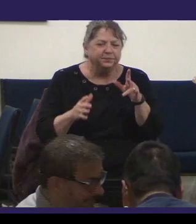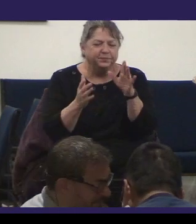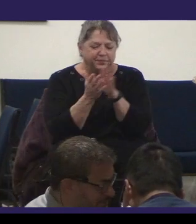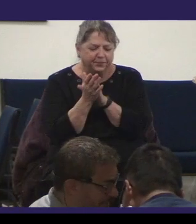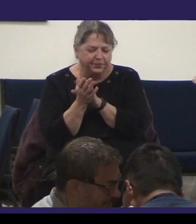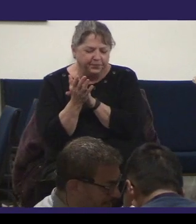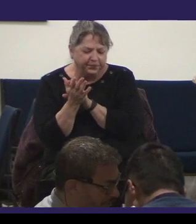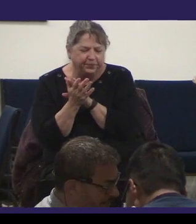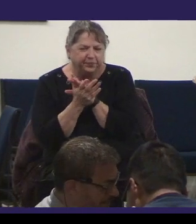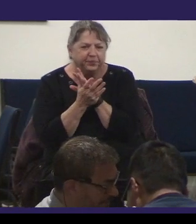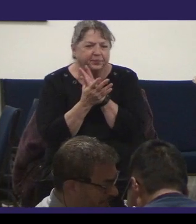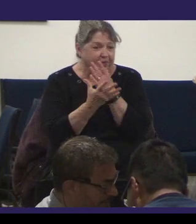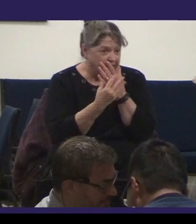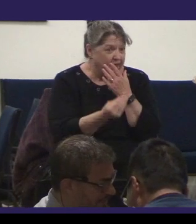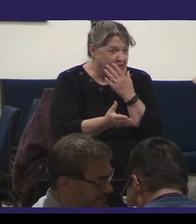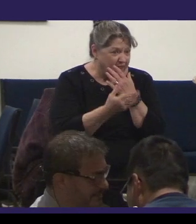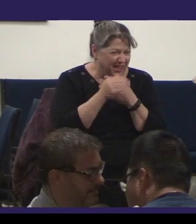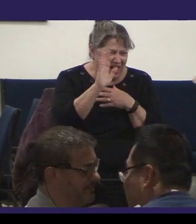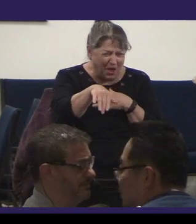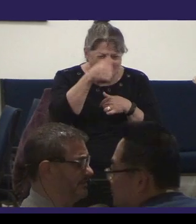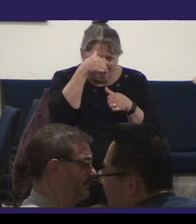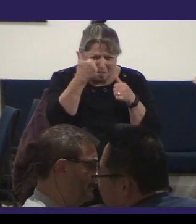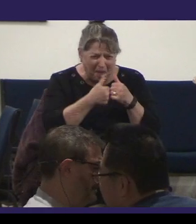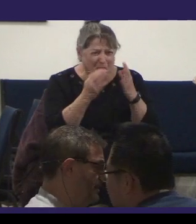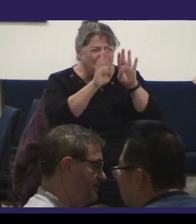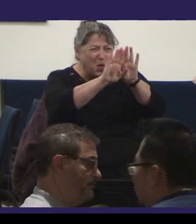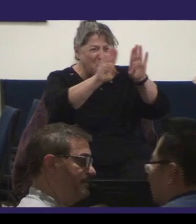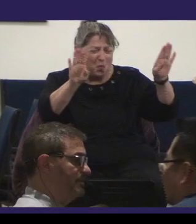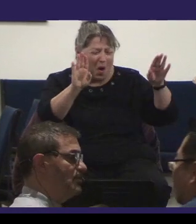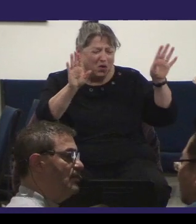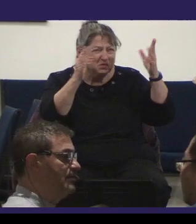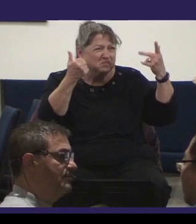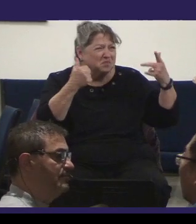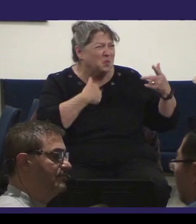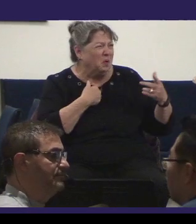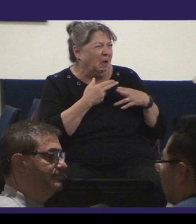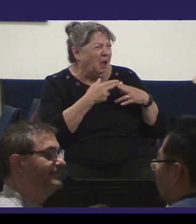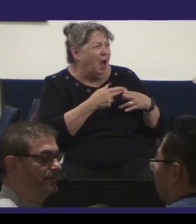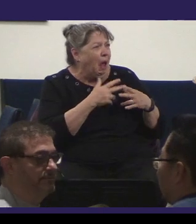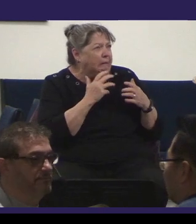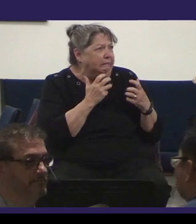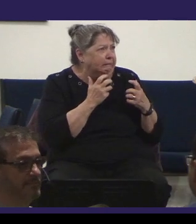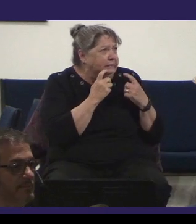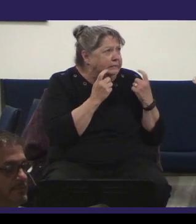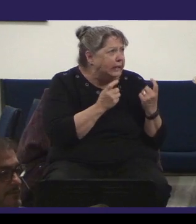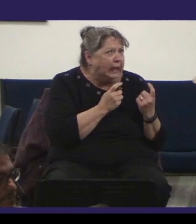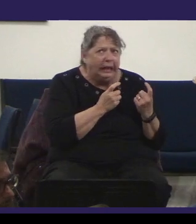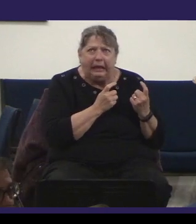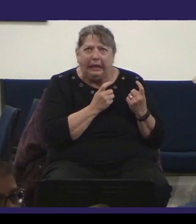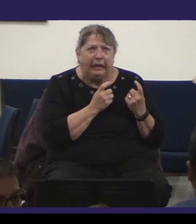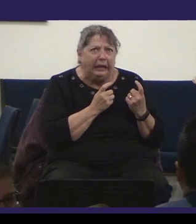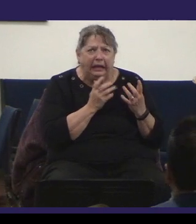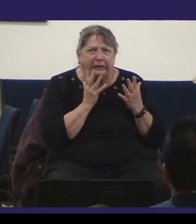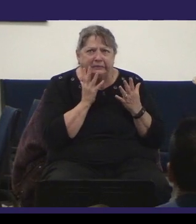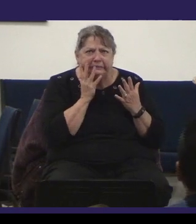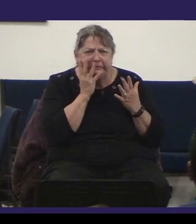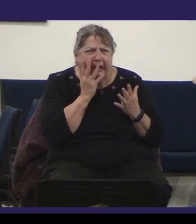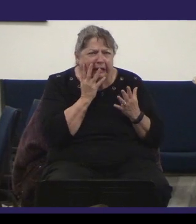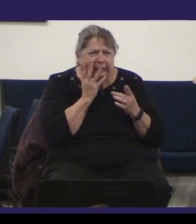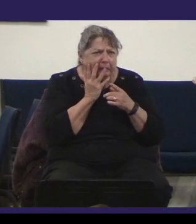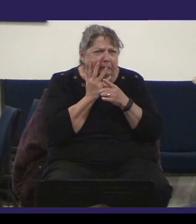Those walls that we called sin and shame, they were like prisons that